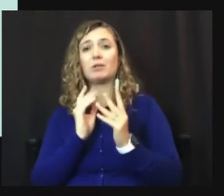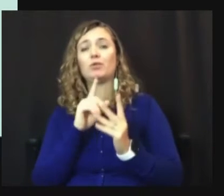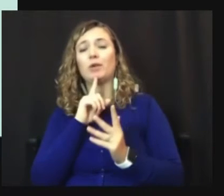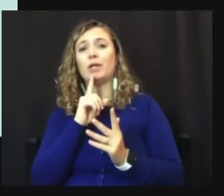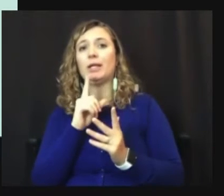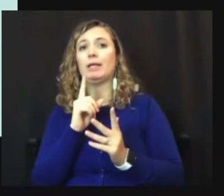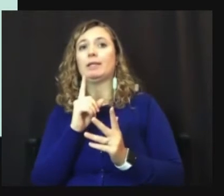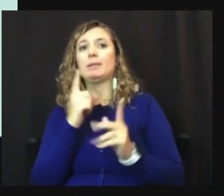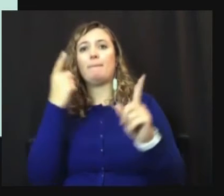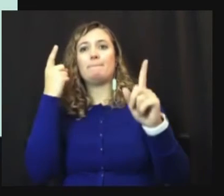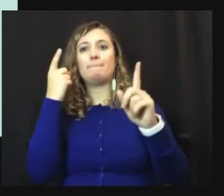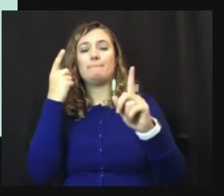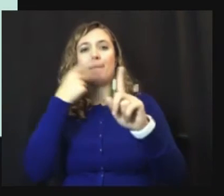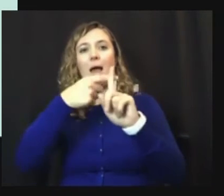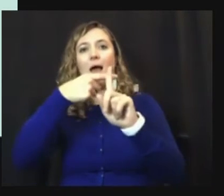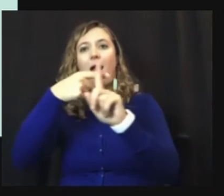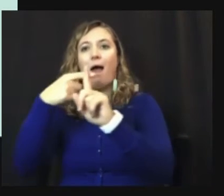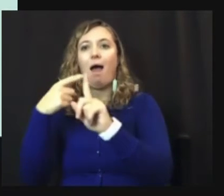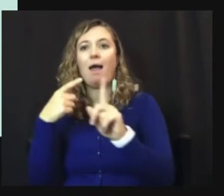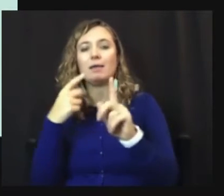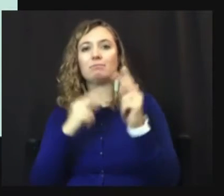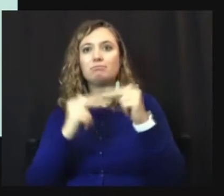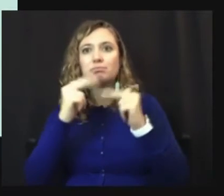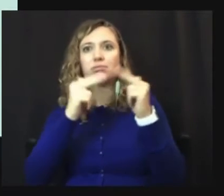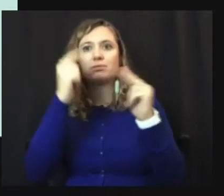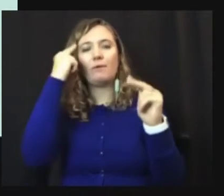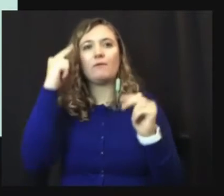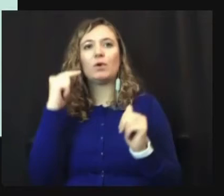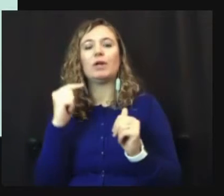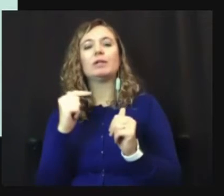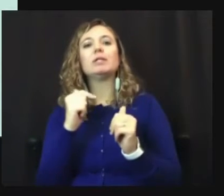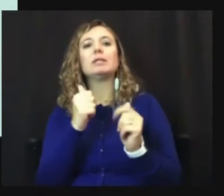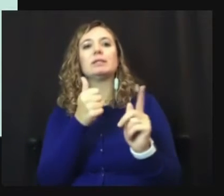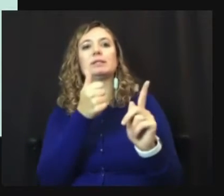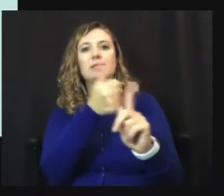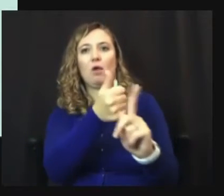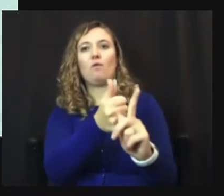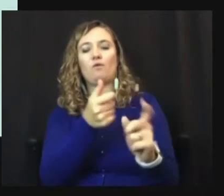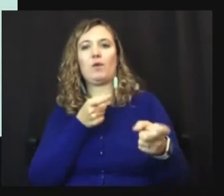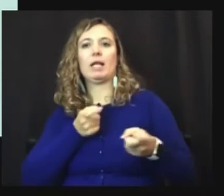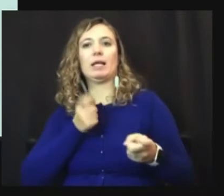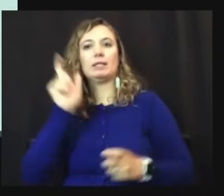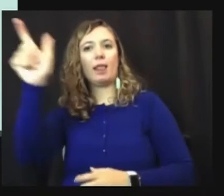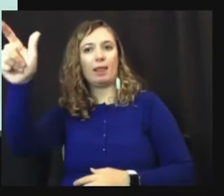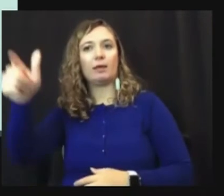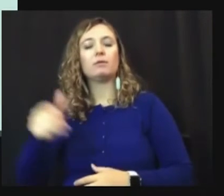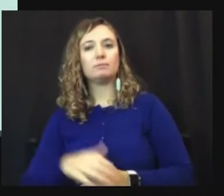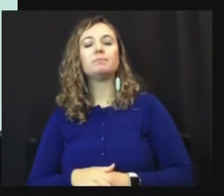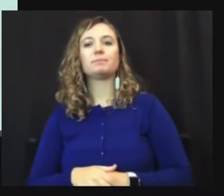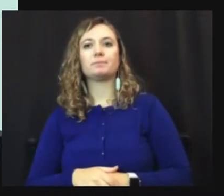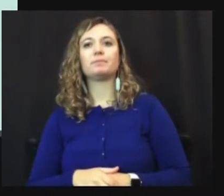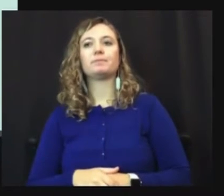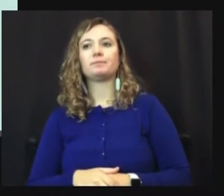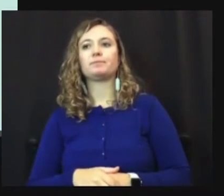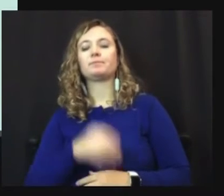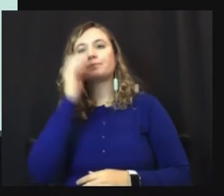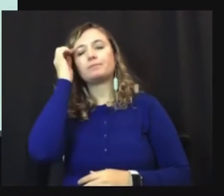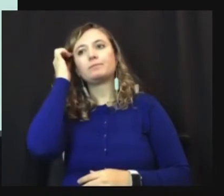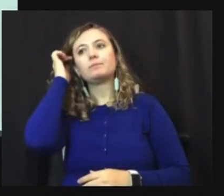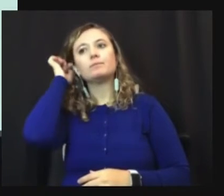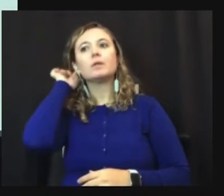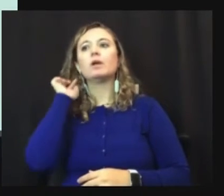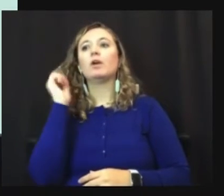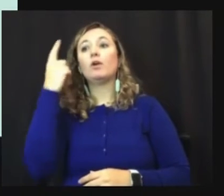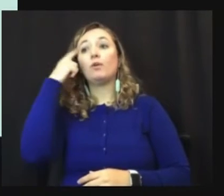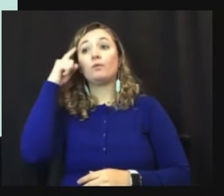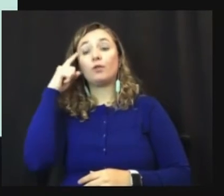self regulation later on. And lastly, for educators in the classroom,